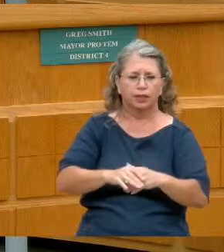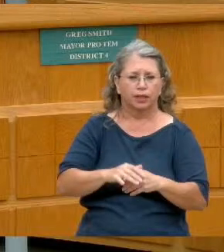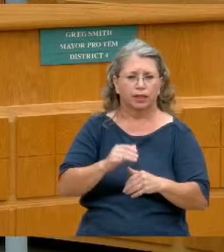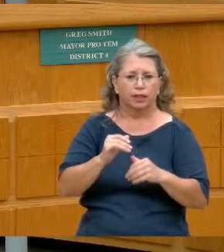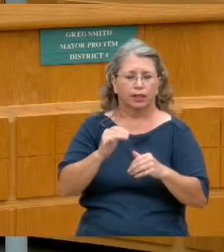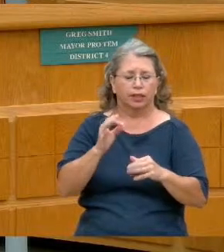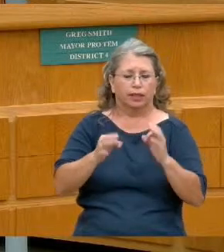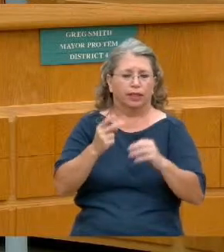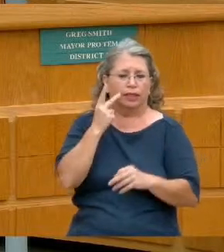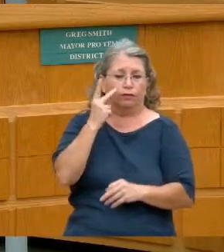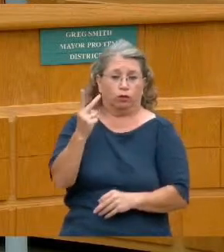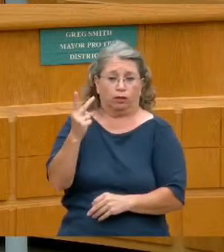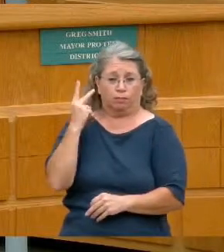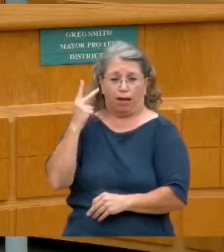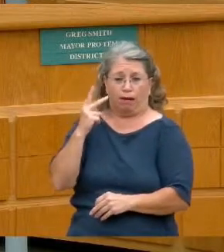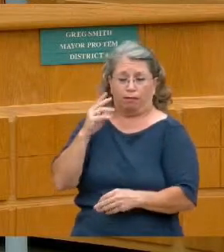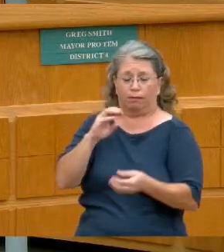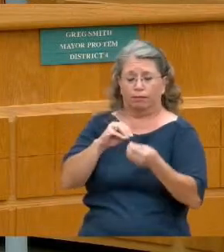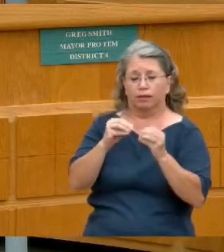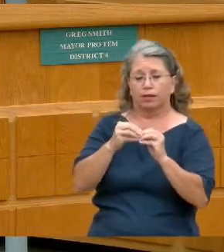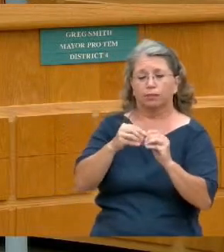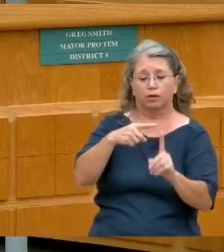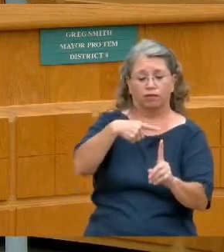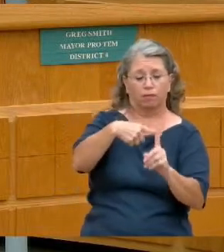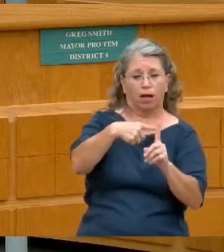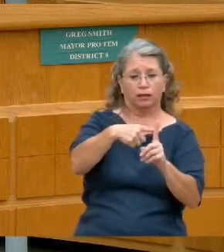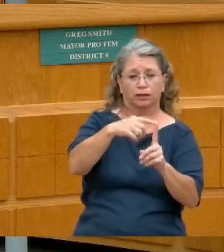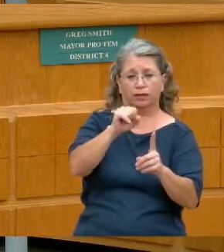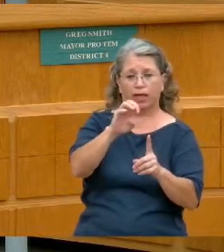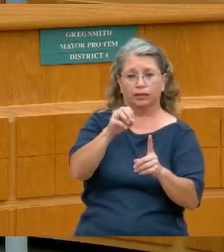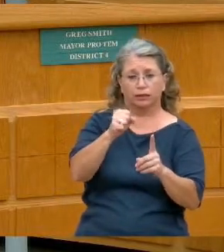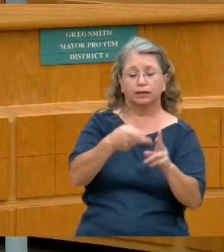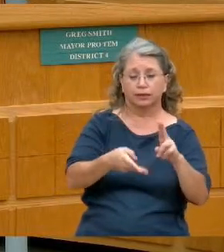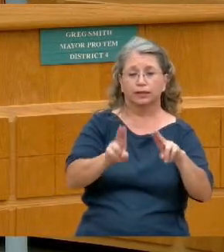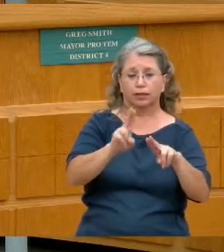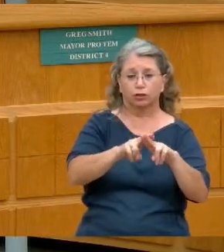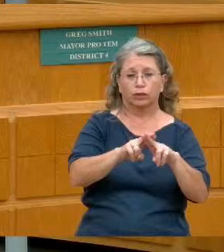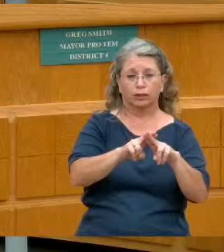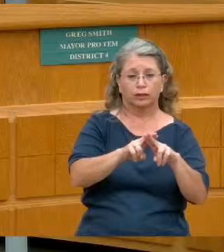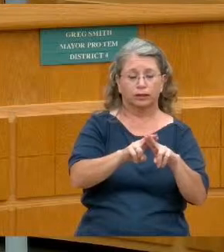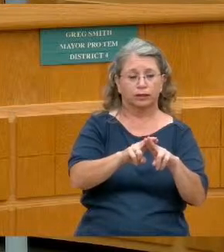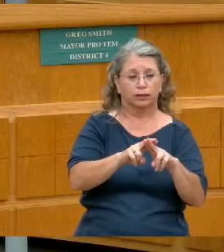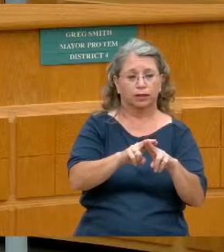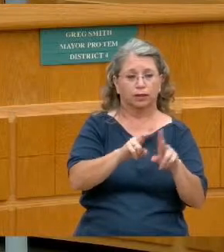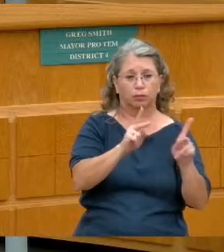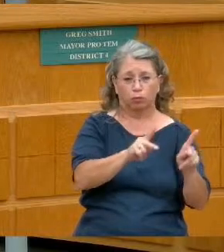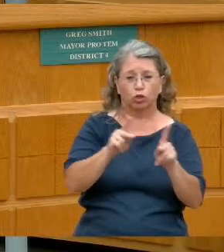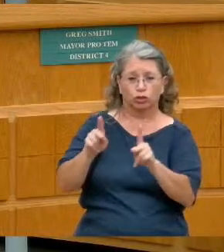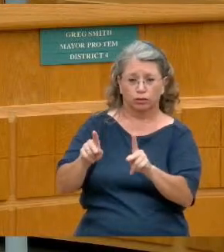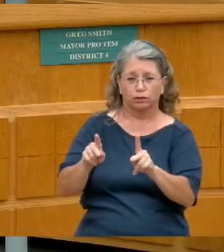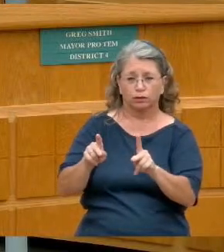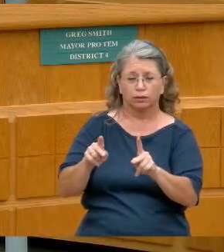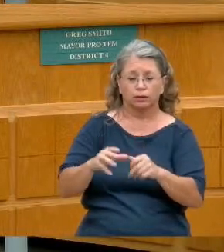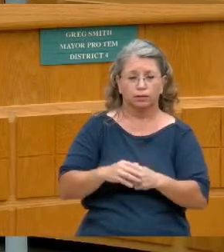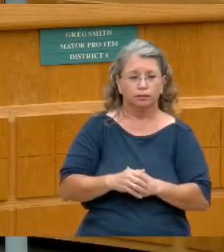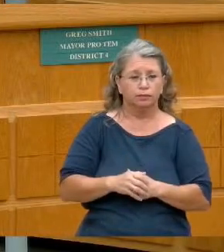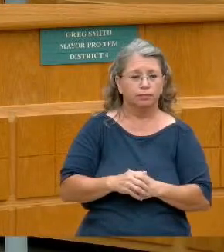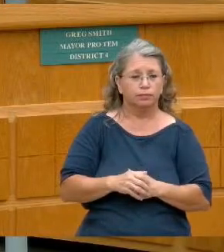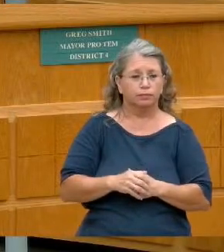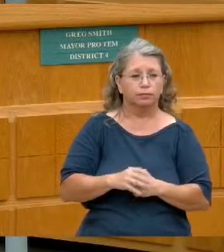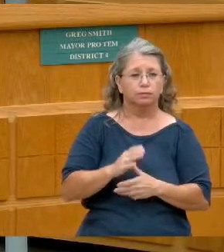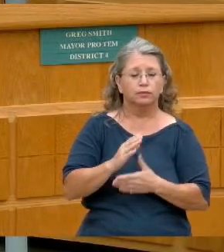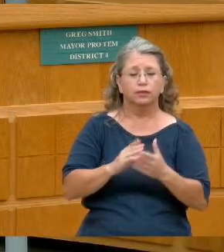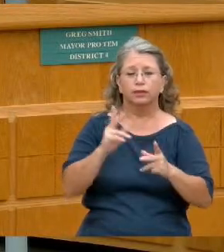tests, it's increasing. You can see right here. And there's been some talking points out there that maybe there's